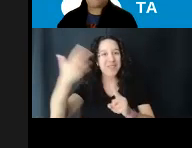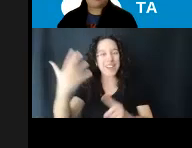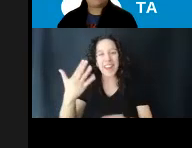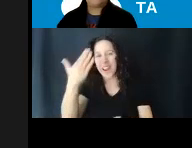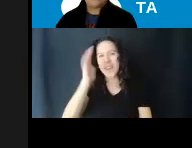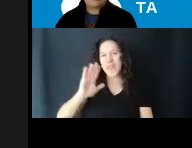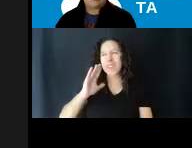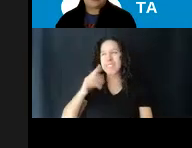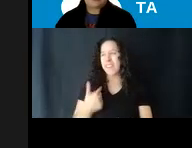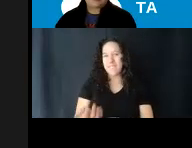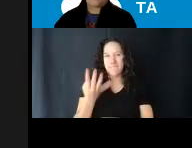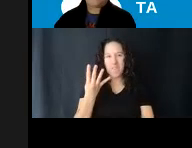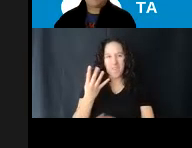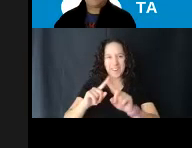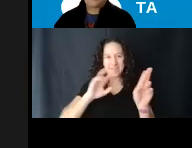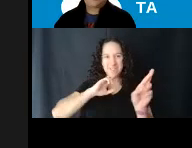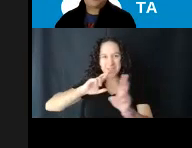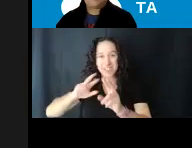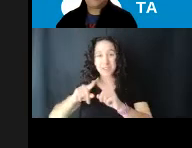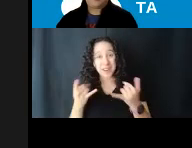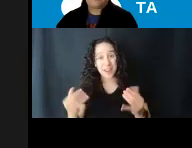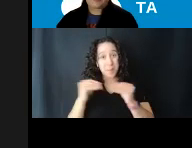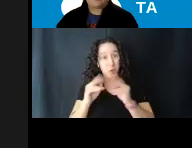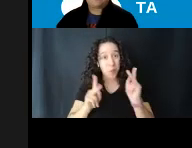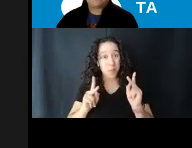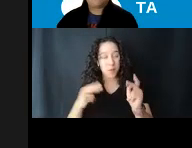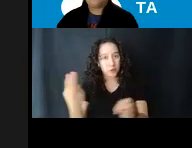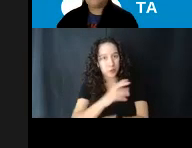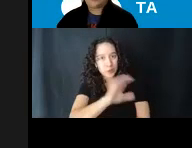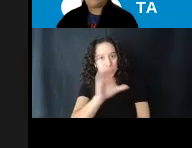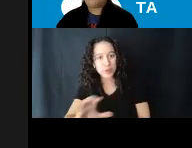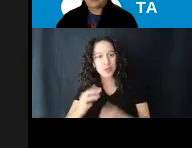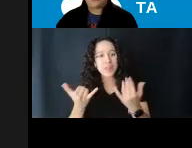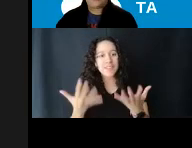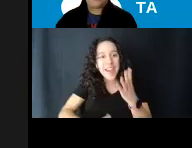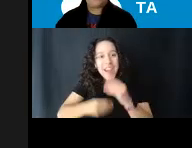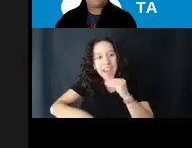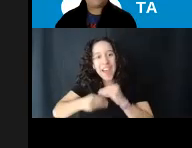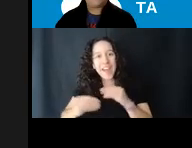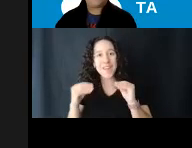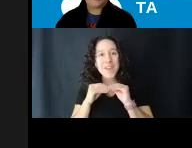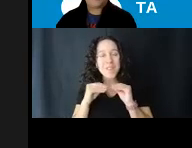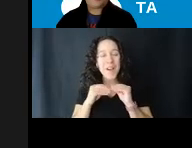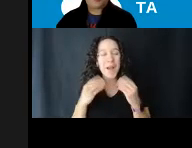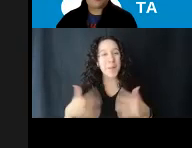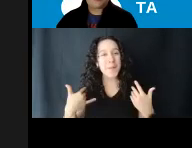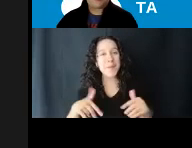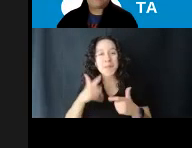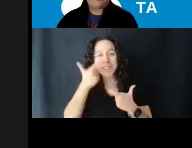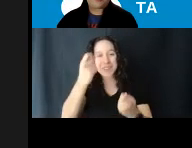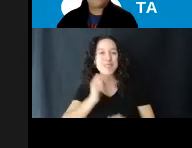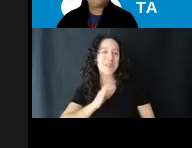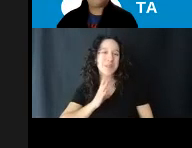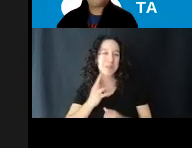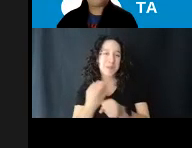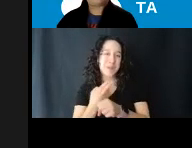have 4. And I think now that people are using Zoom so much, they've added several, like many. And so it's really cool to be able to use that if